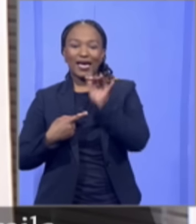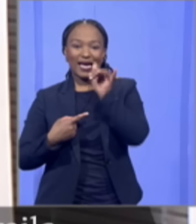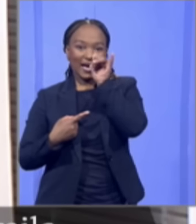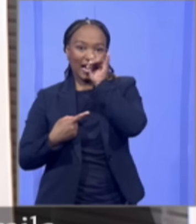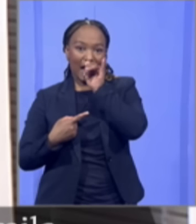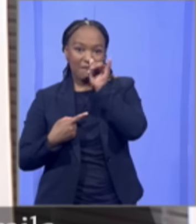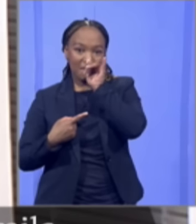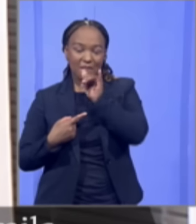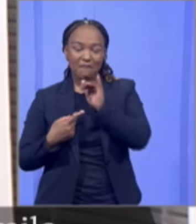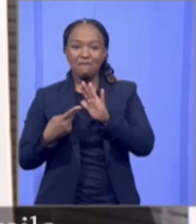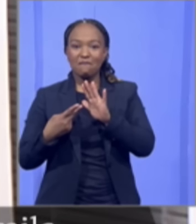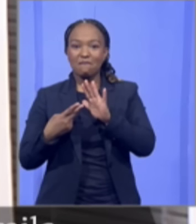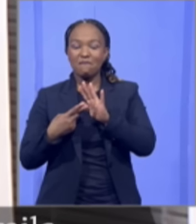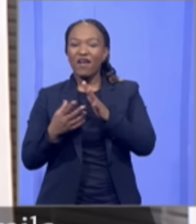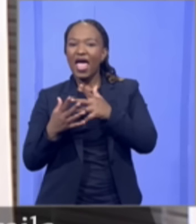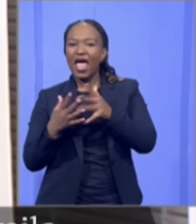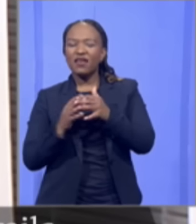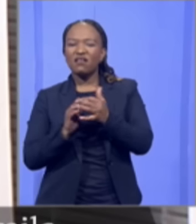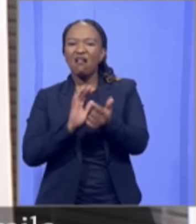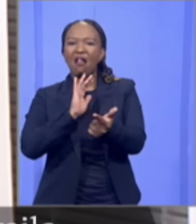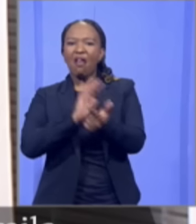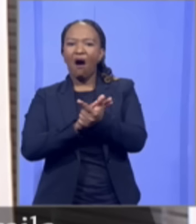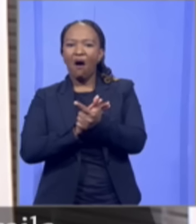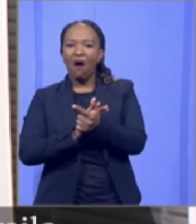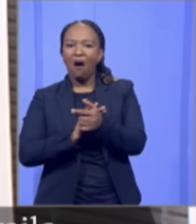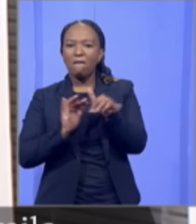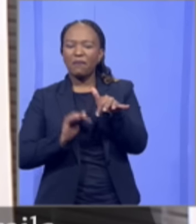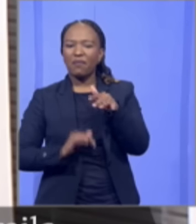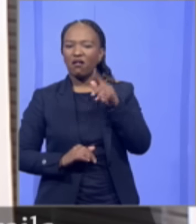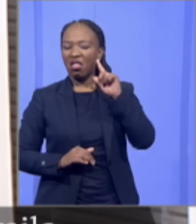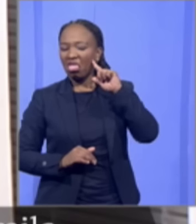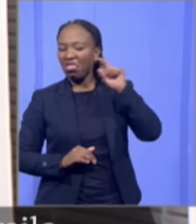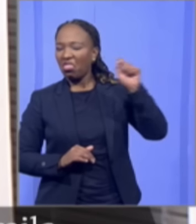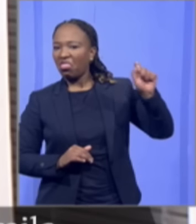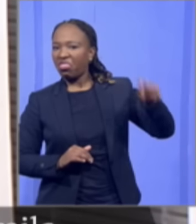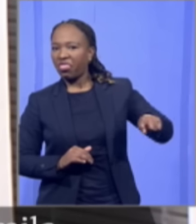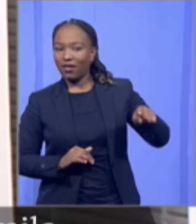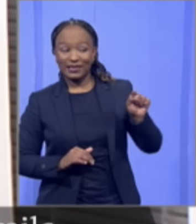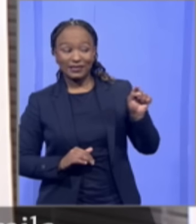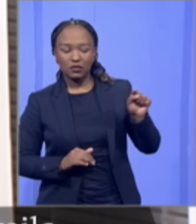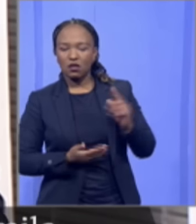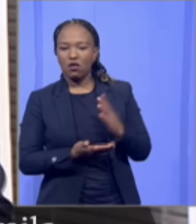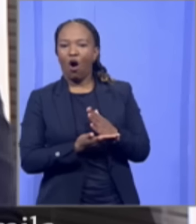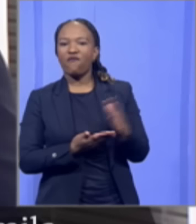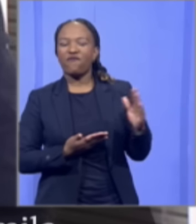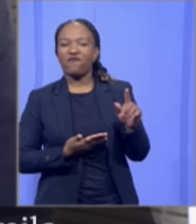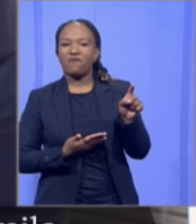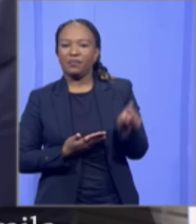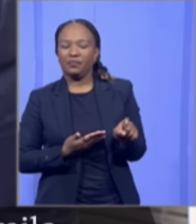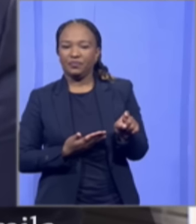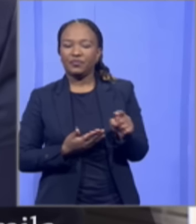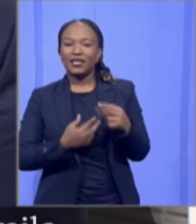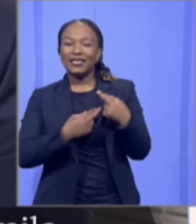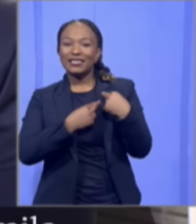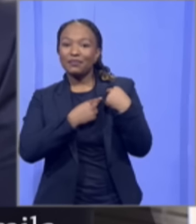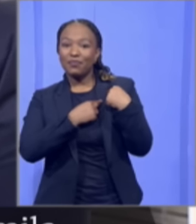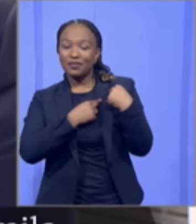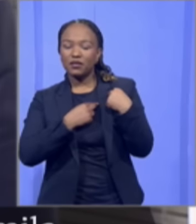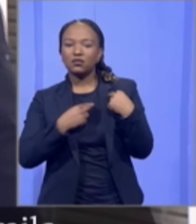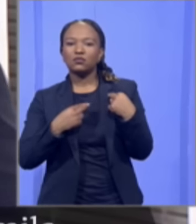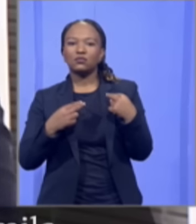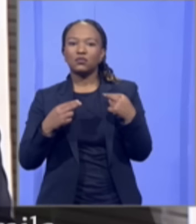must be crushed mercilessly. Our mandate is simple. Municipalities must play their part so that